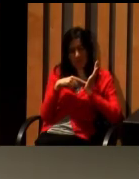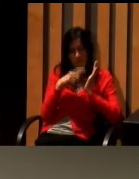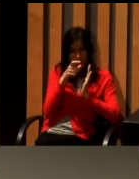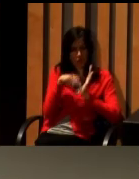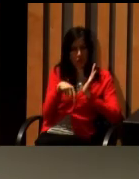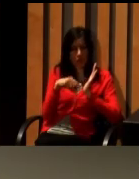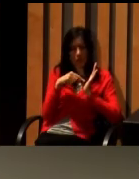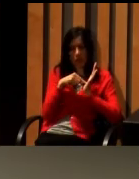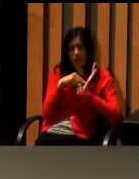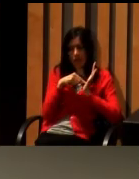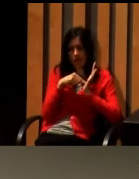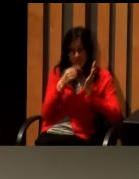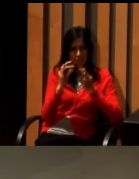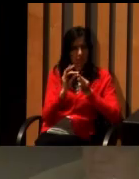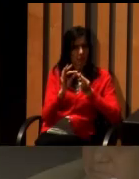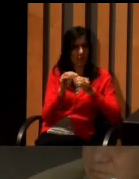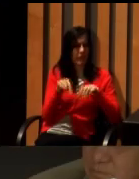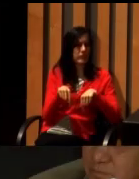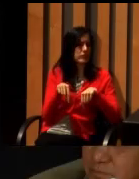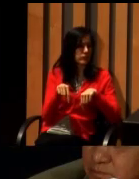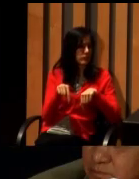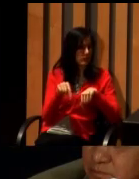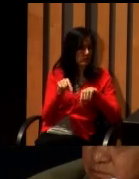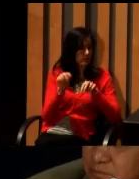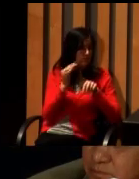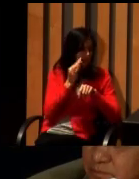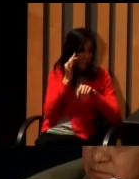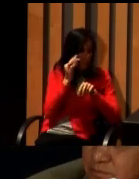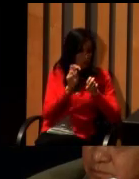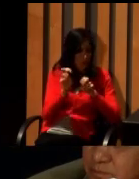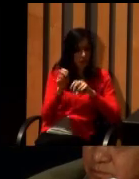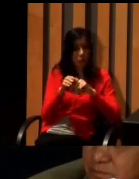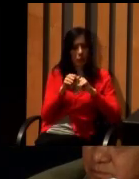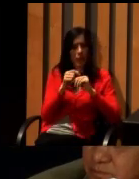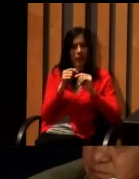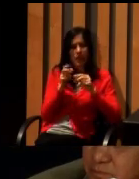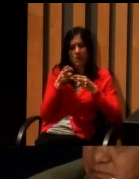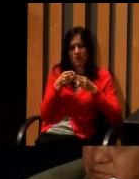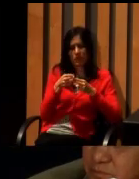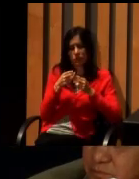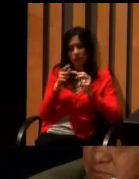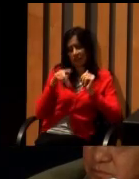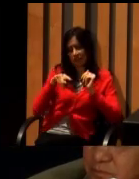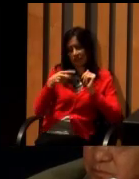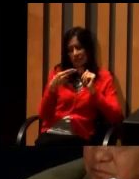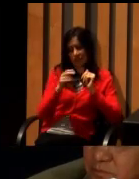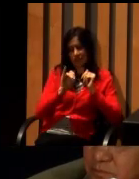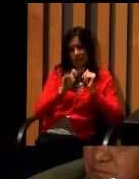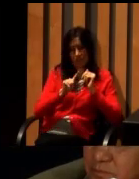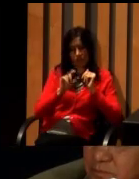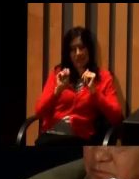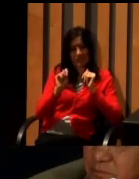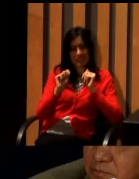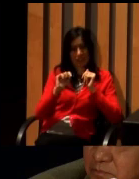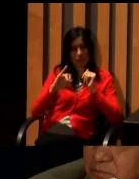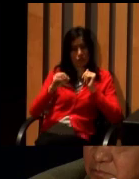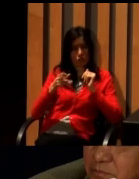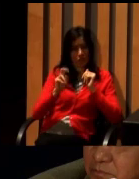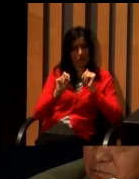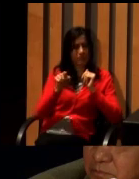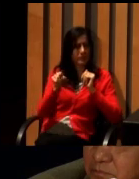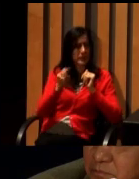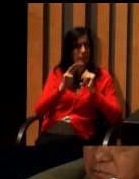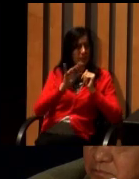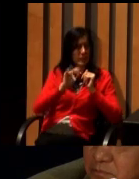about this issue. And it mentioned the name of a man named Phil St. John, who was a Minnesota Sioux Indian.